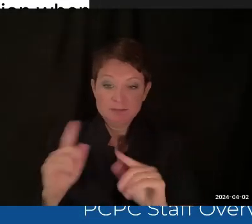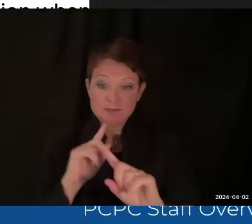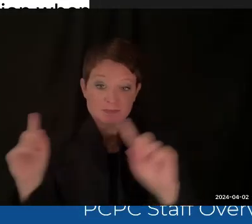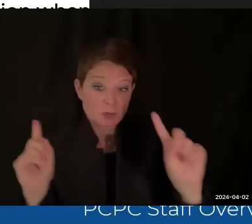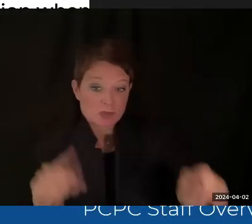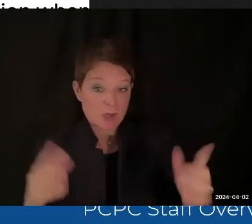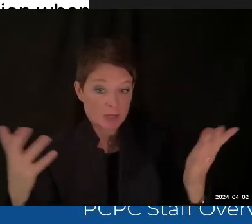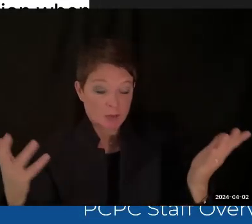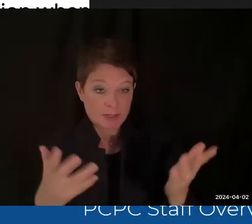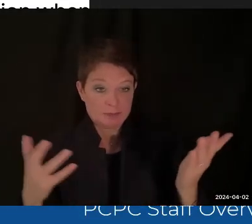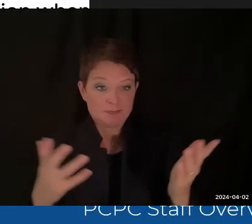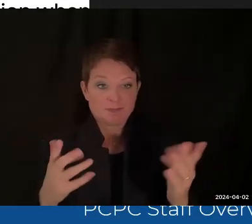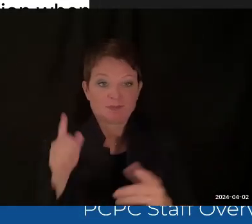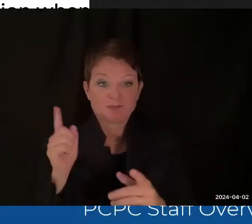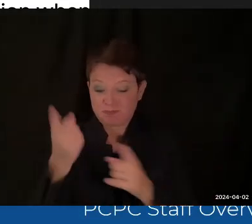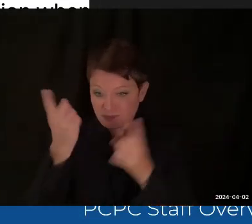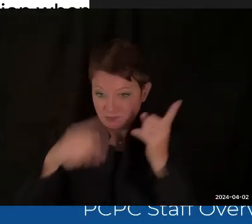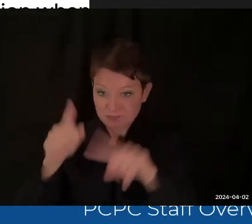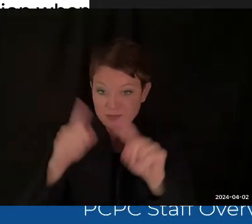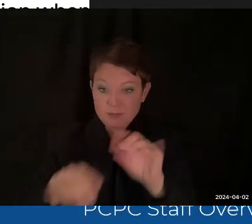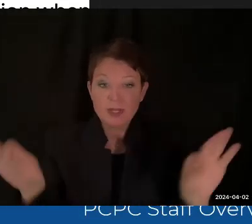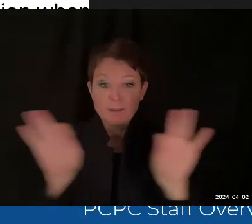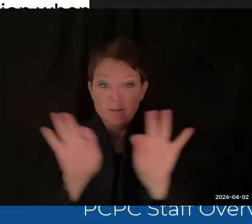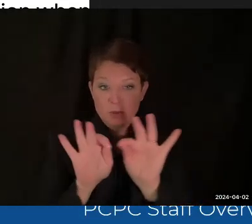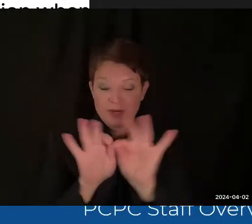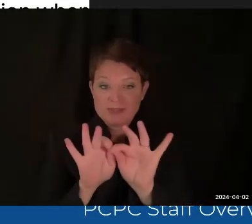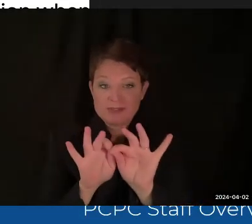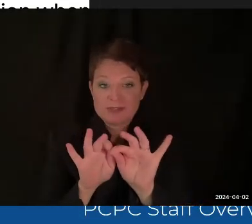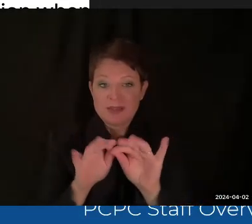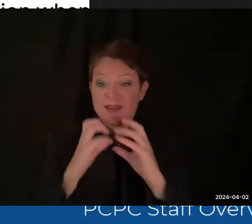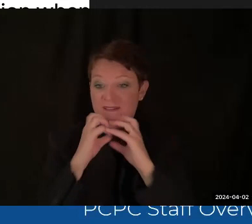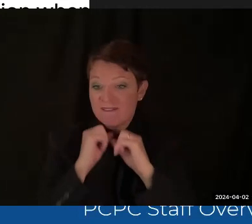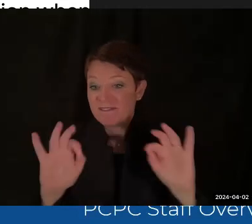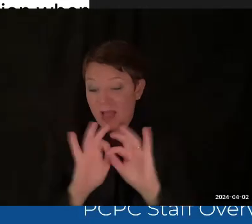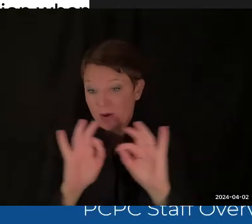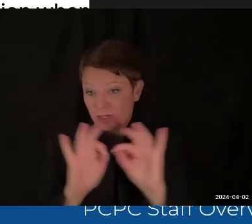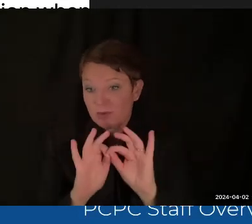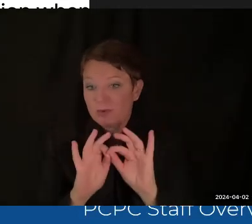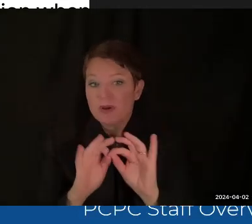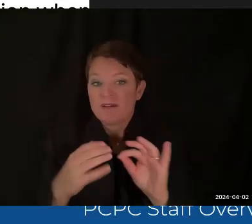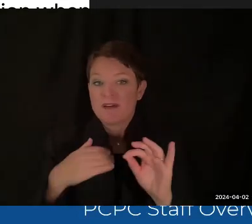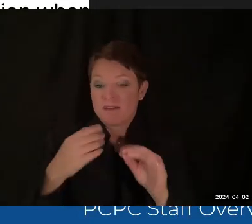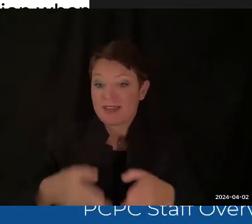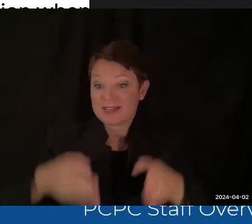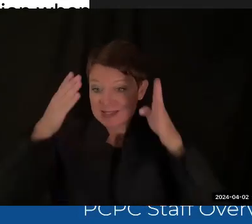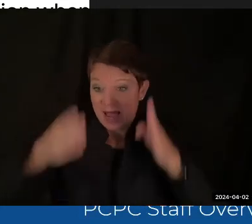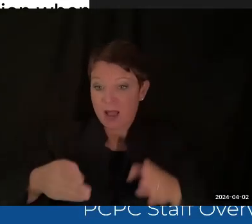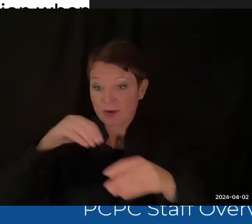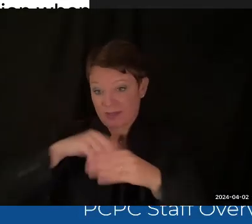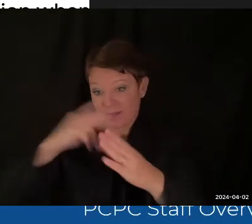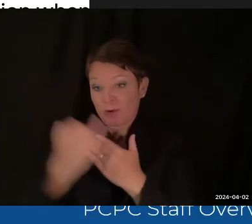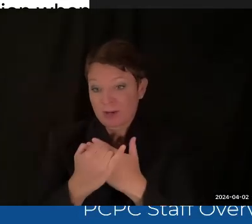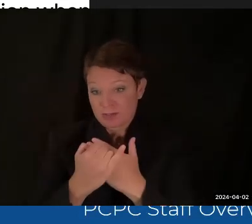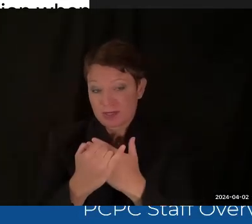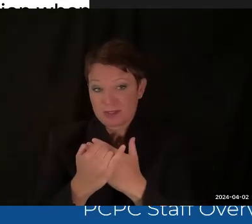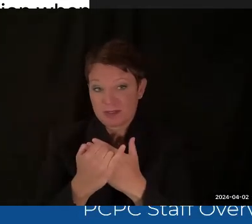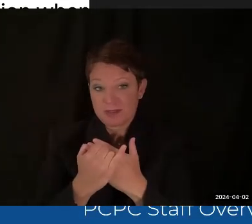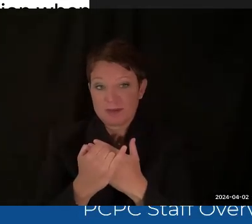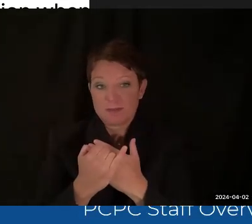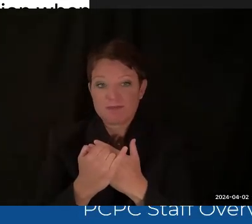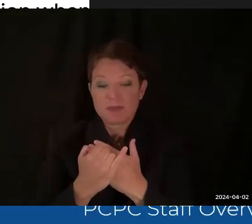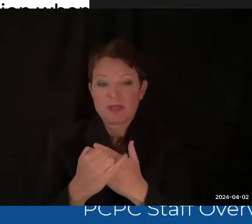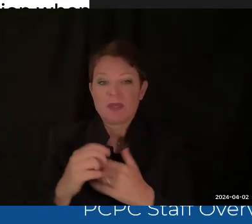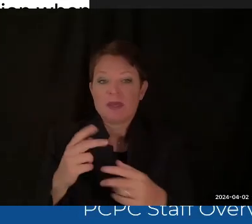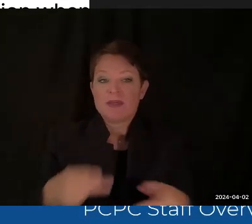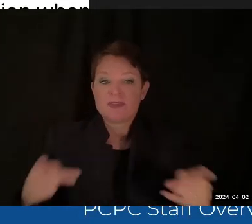The applicant responds is that they agree with the importance and value of including a residential tower within this project. The